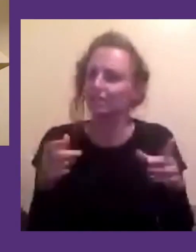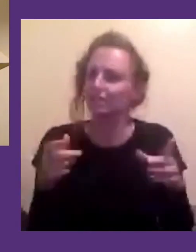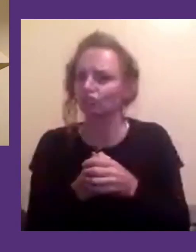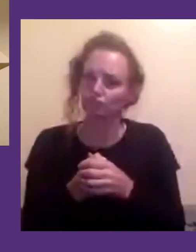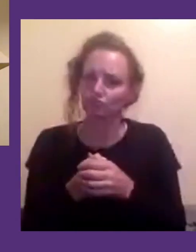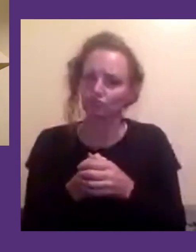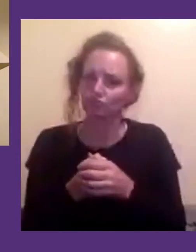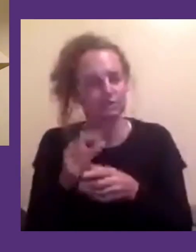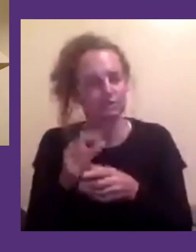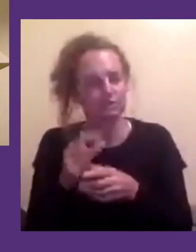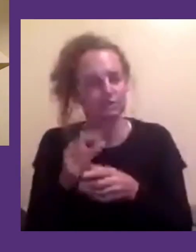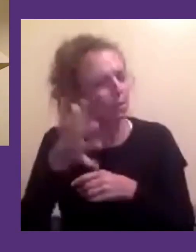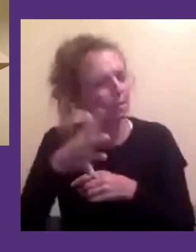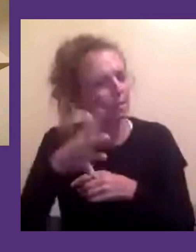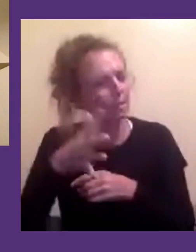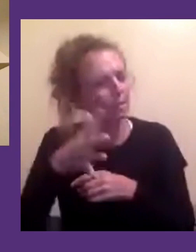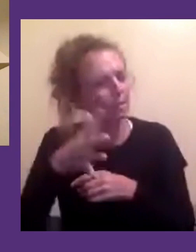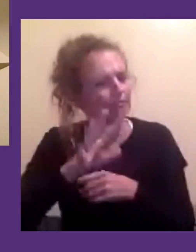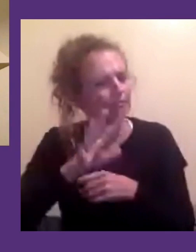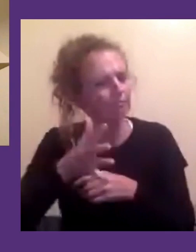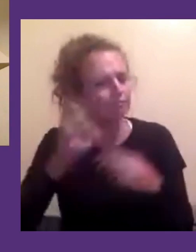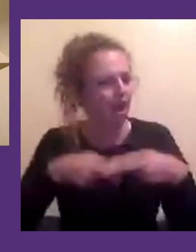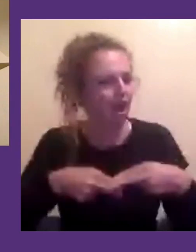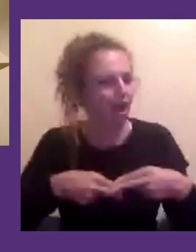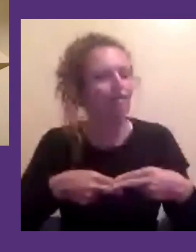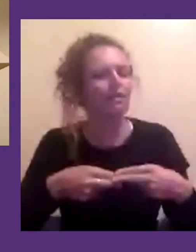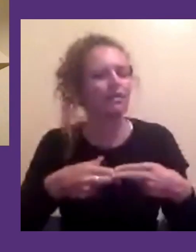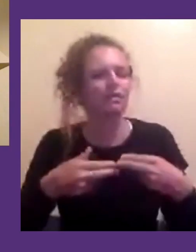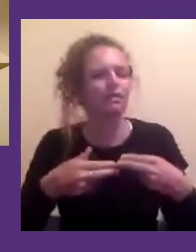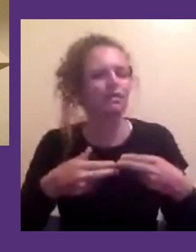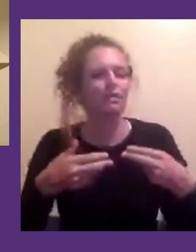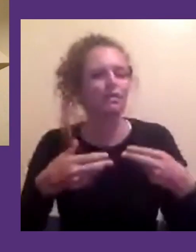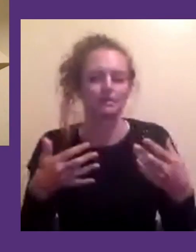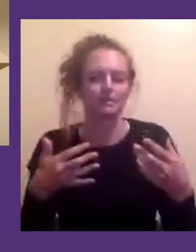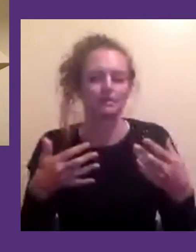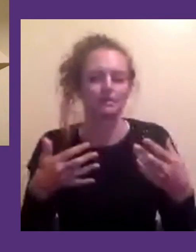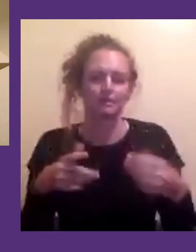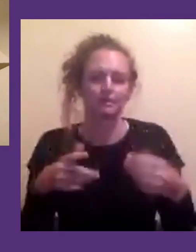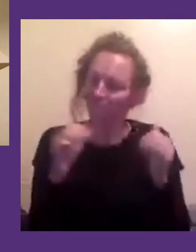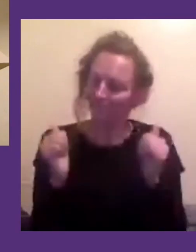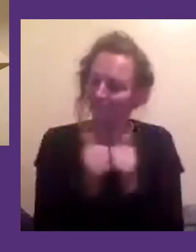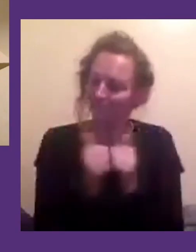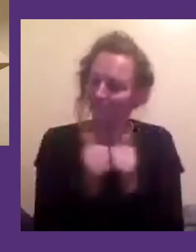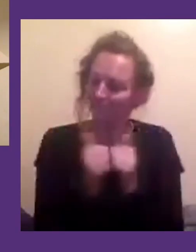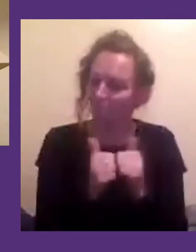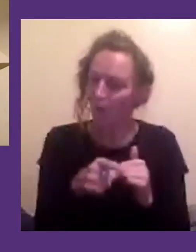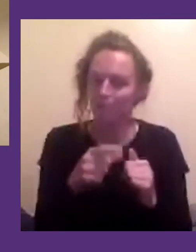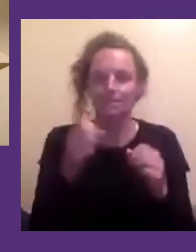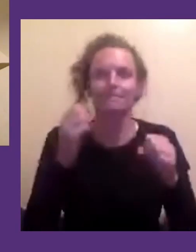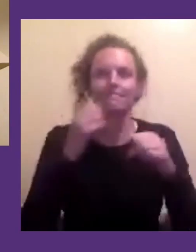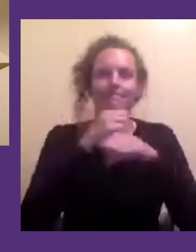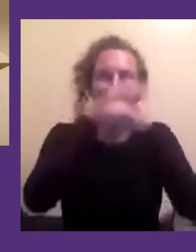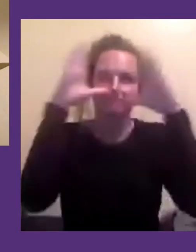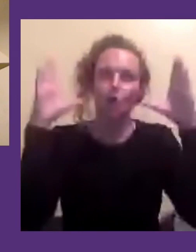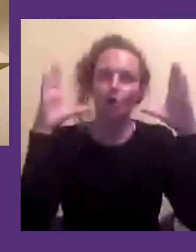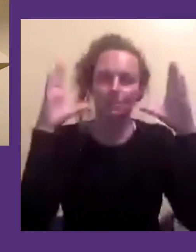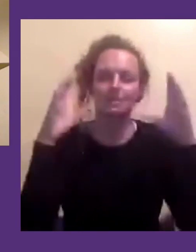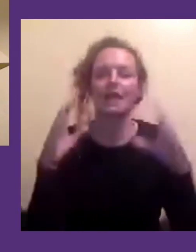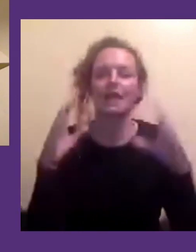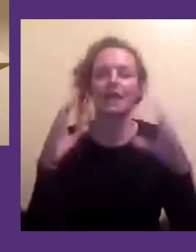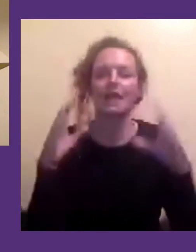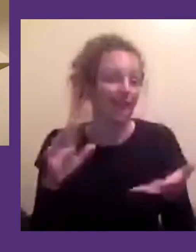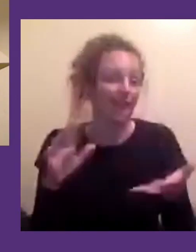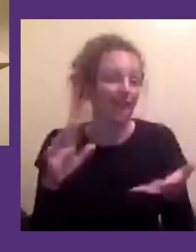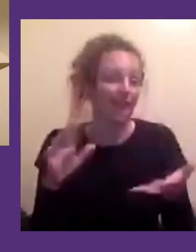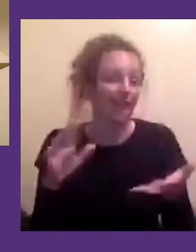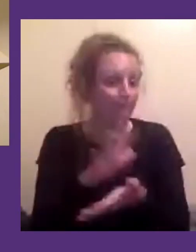this notion that to be happy, to find love, we need to fit in, we need